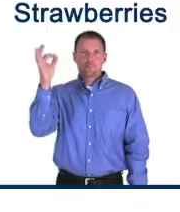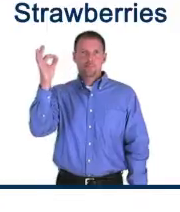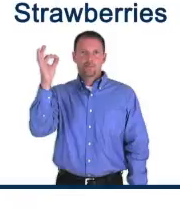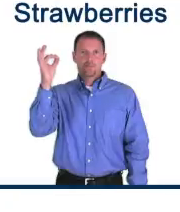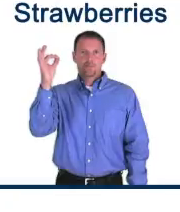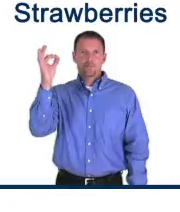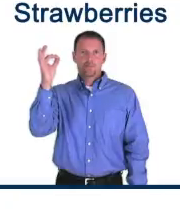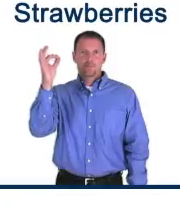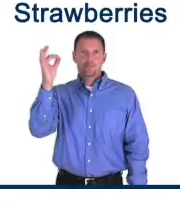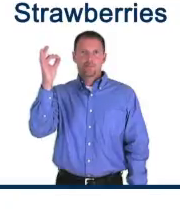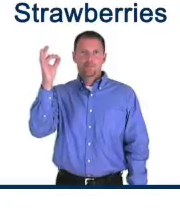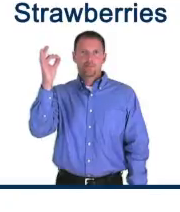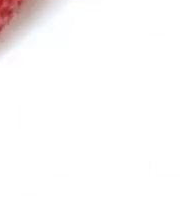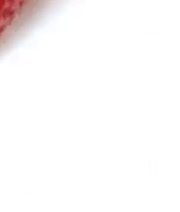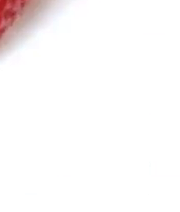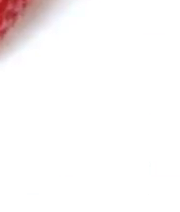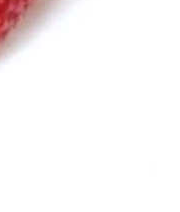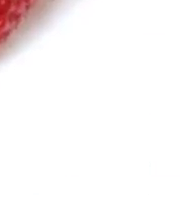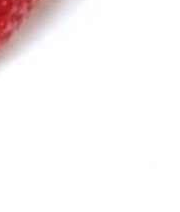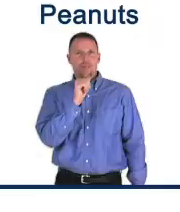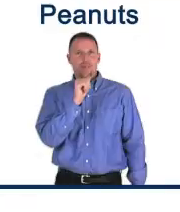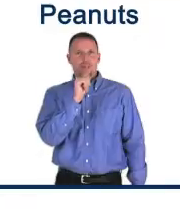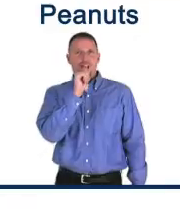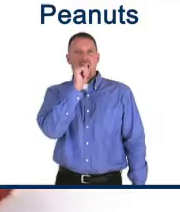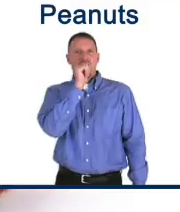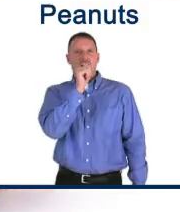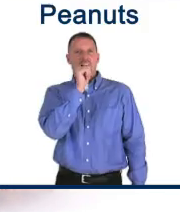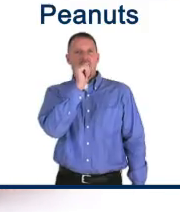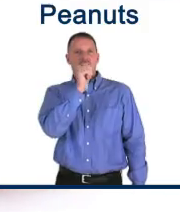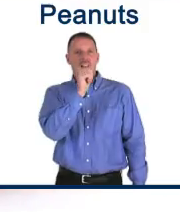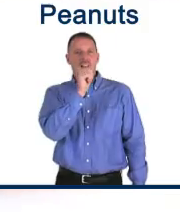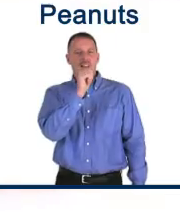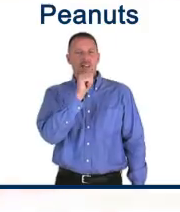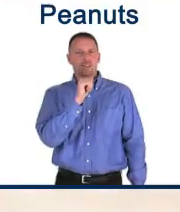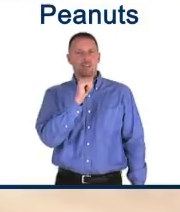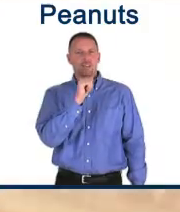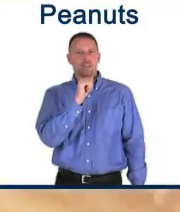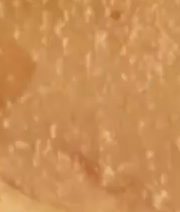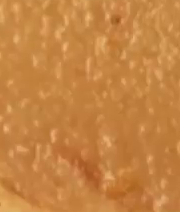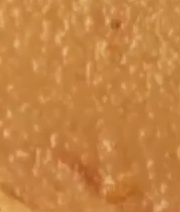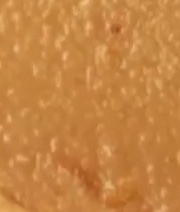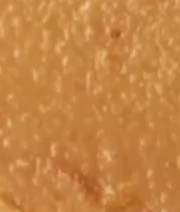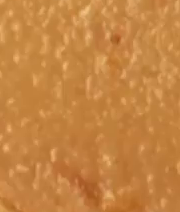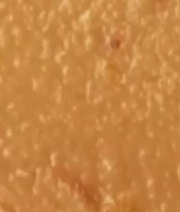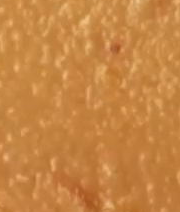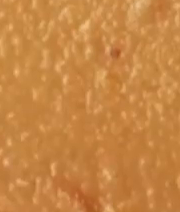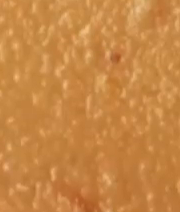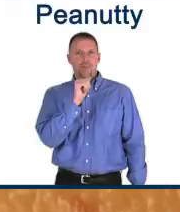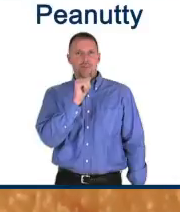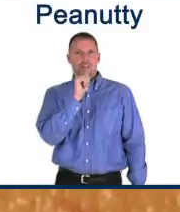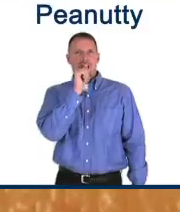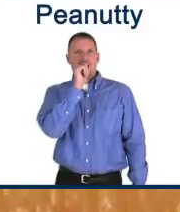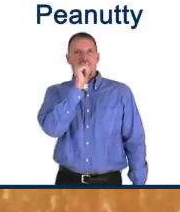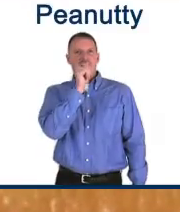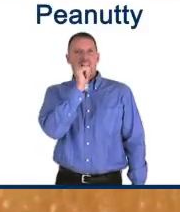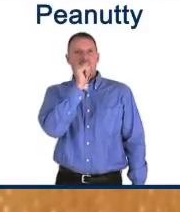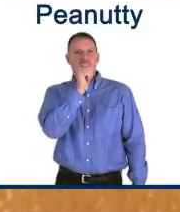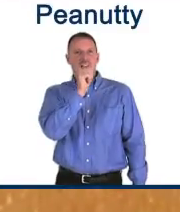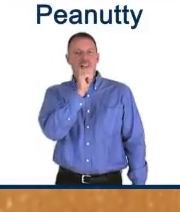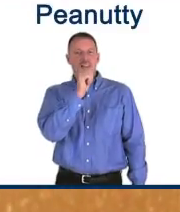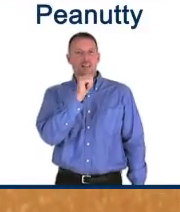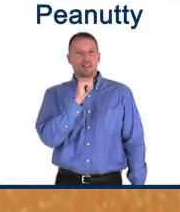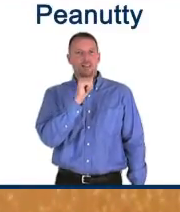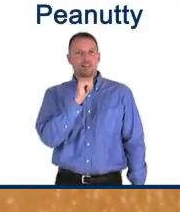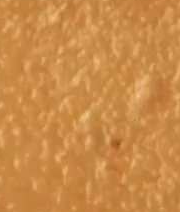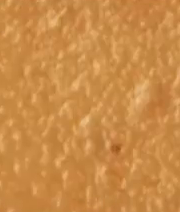fresh strawberries. And then she makes peanut butter from real peanuts. And it's smooth, buttery, and